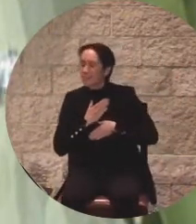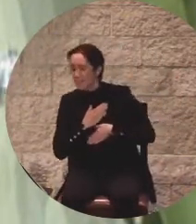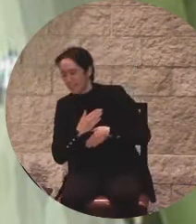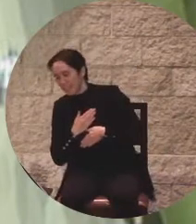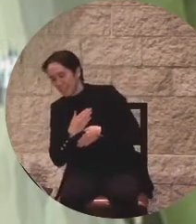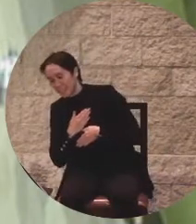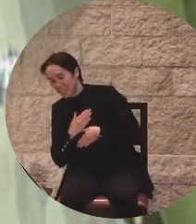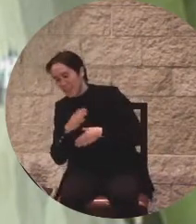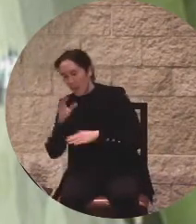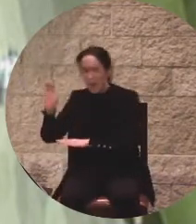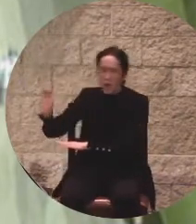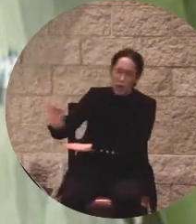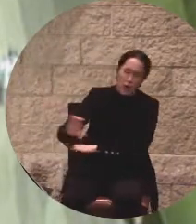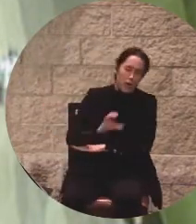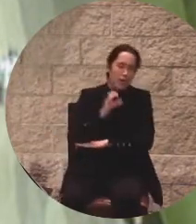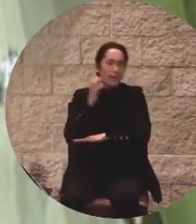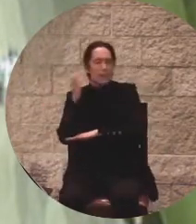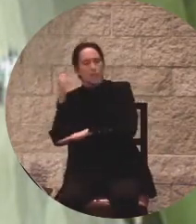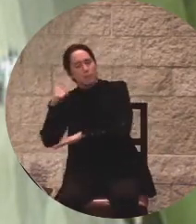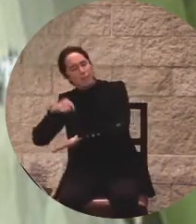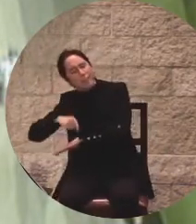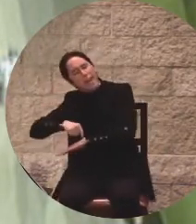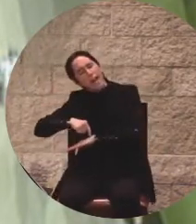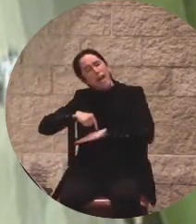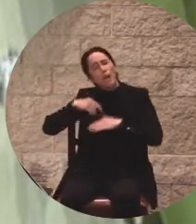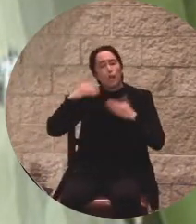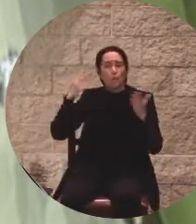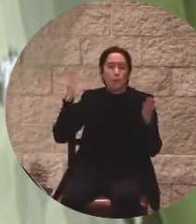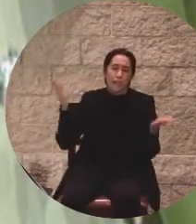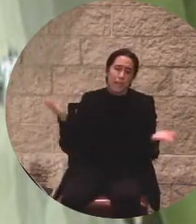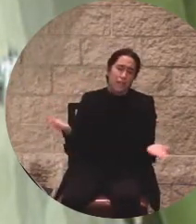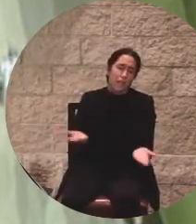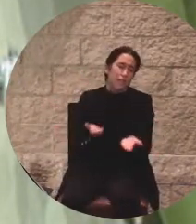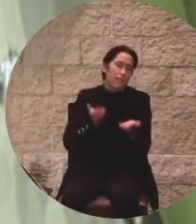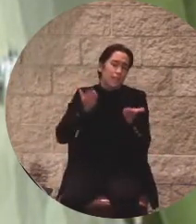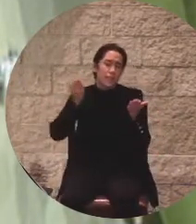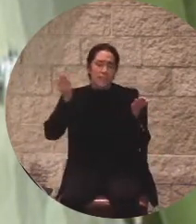share. Christmas time is here.